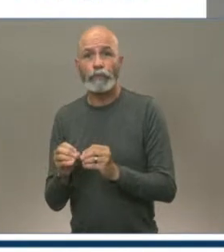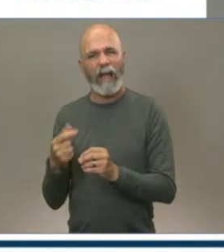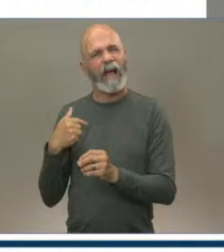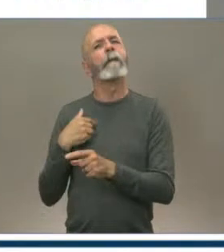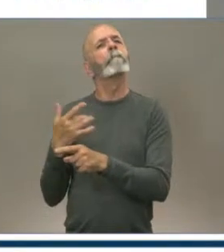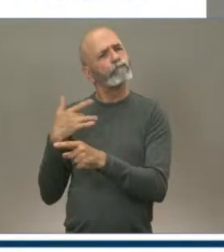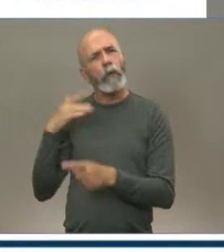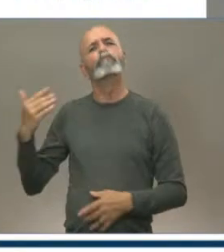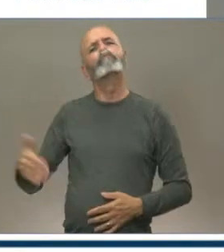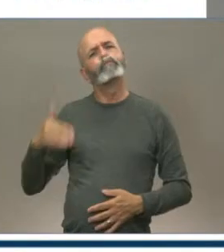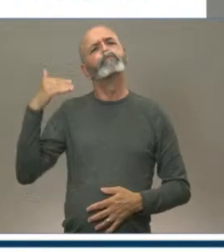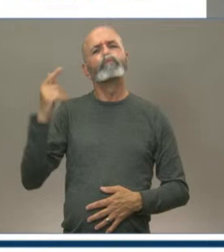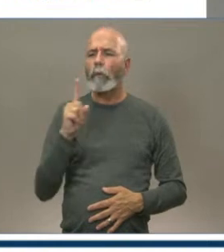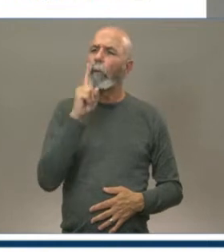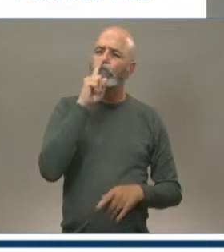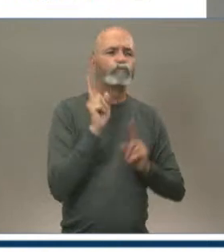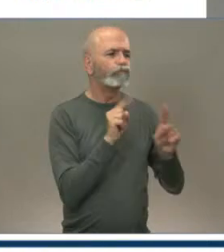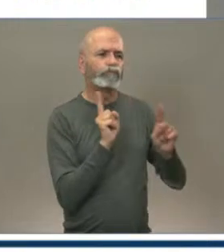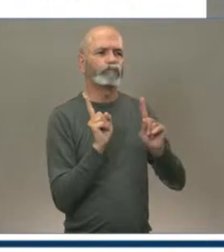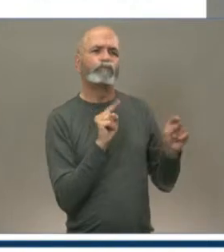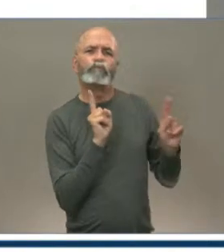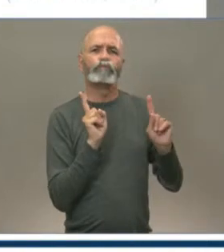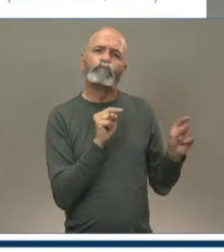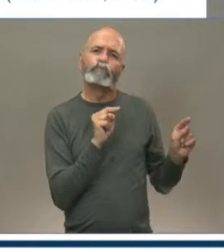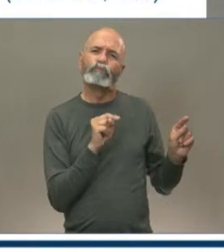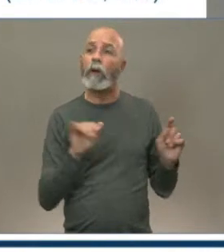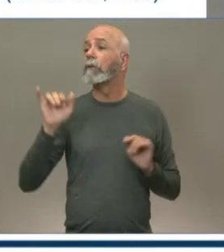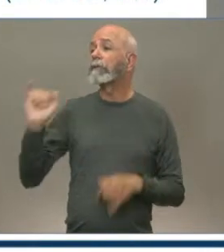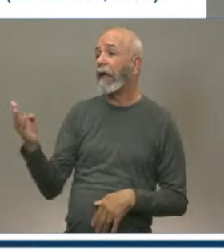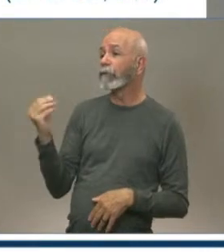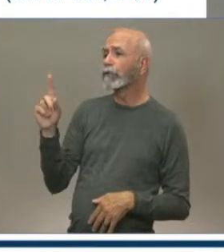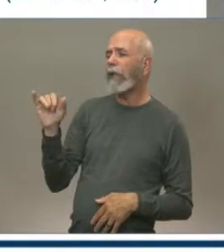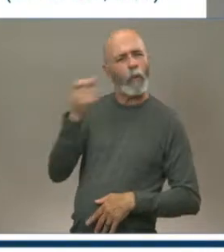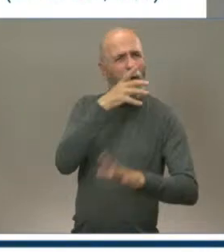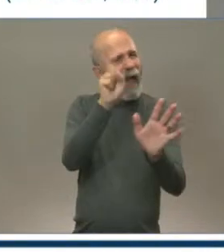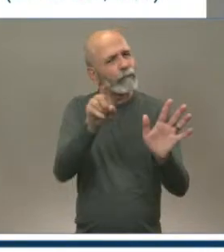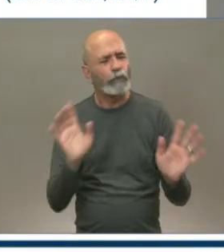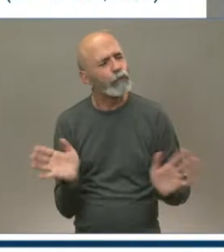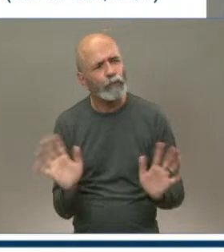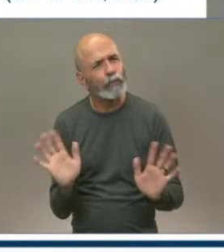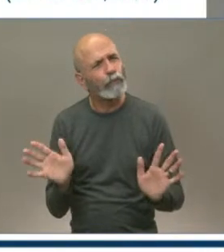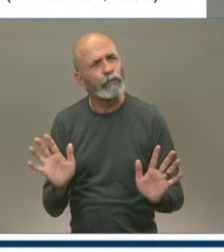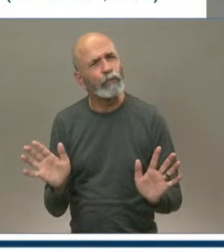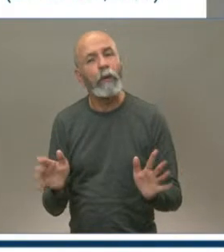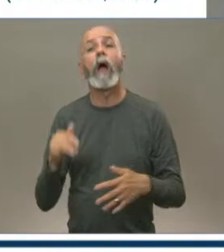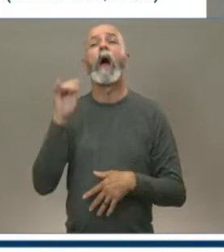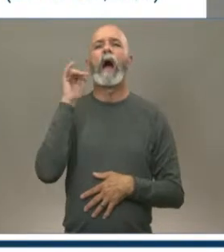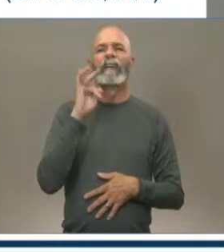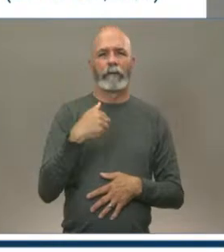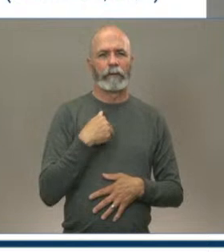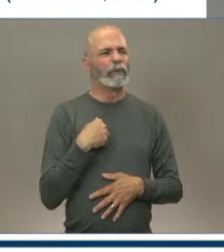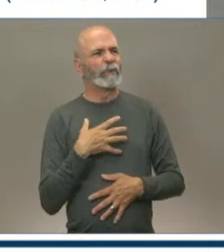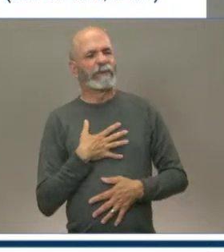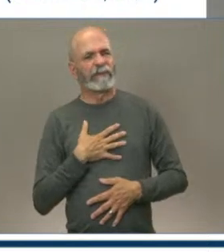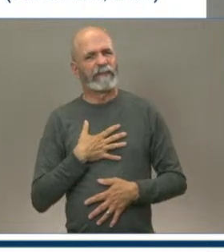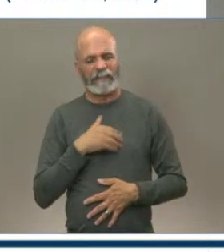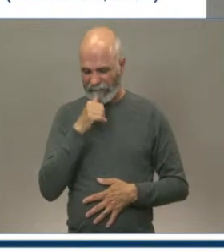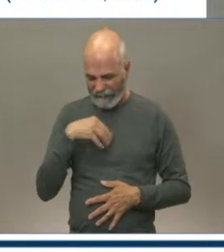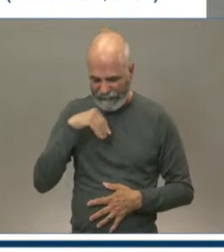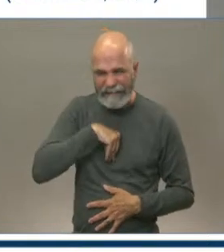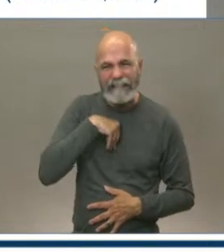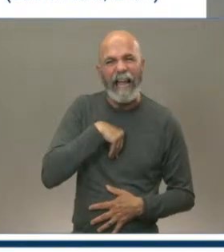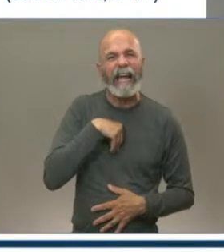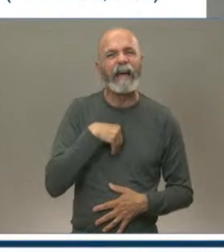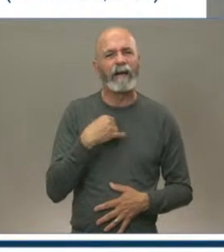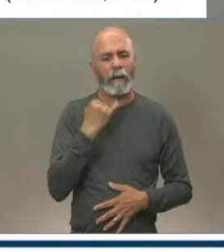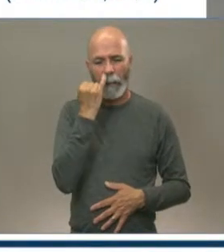to isolate while waiting for your test result. However, if you become unwell and have any symptoms of COVID-19,